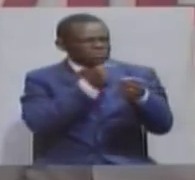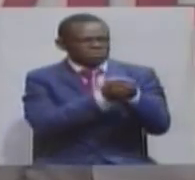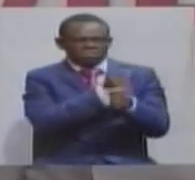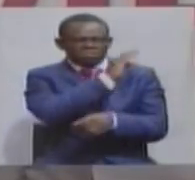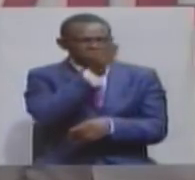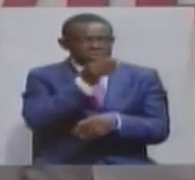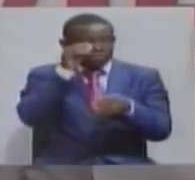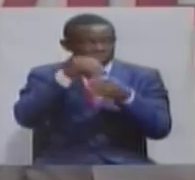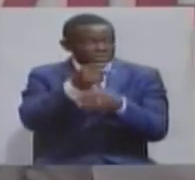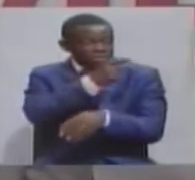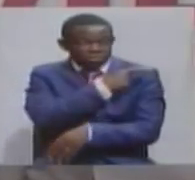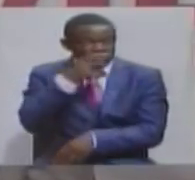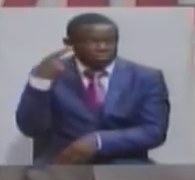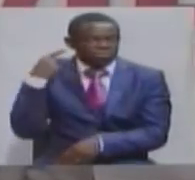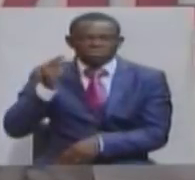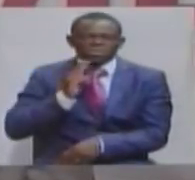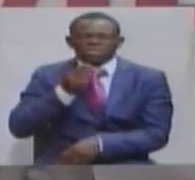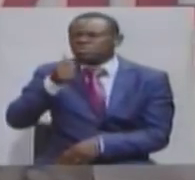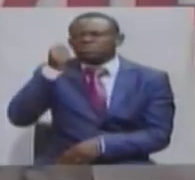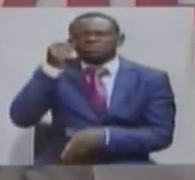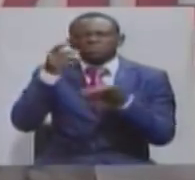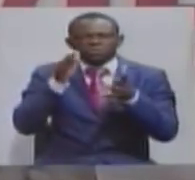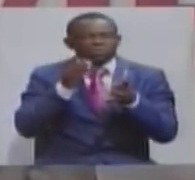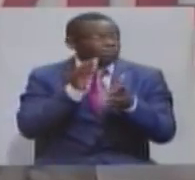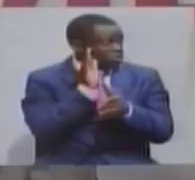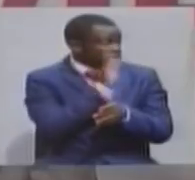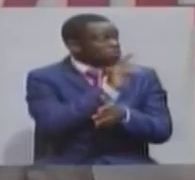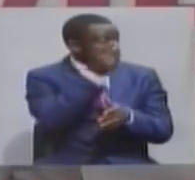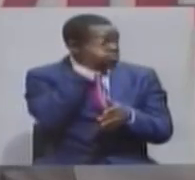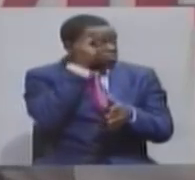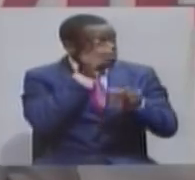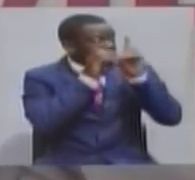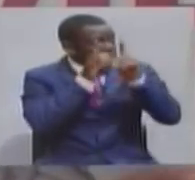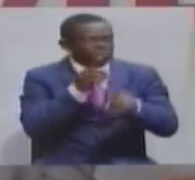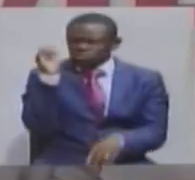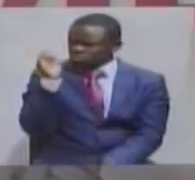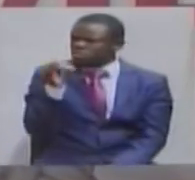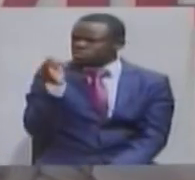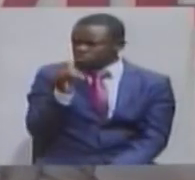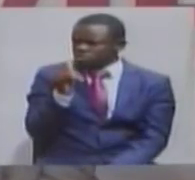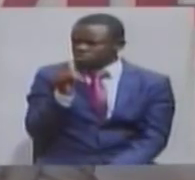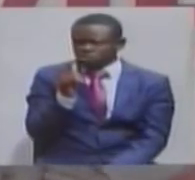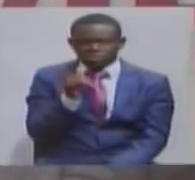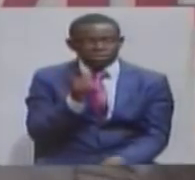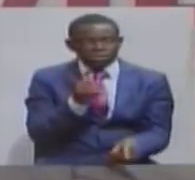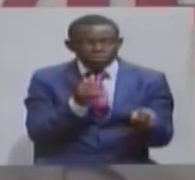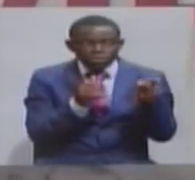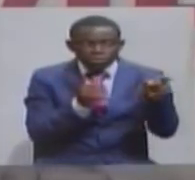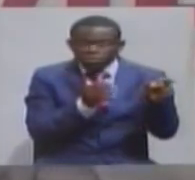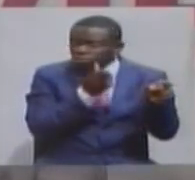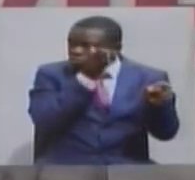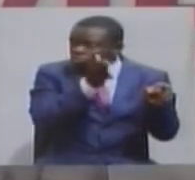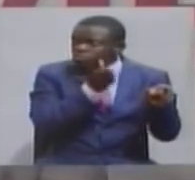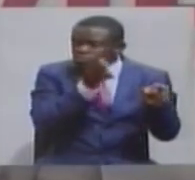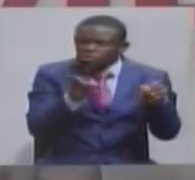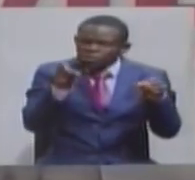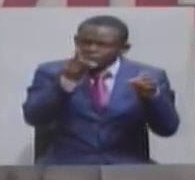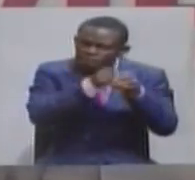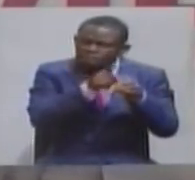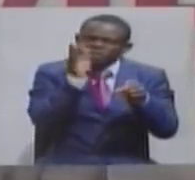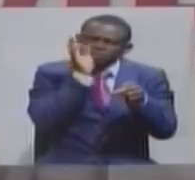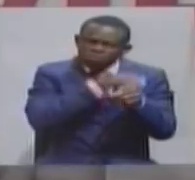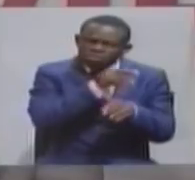that was a political stand? Yes, that was a political stand. But UPND, who actually participated in the NCC from start to end, when